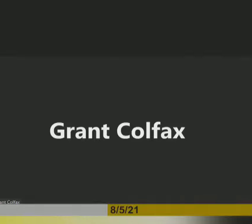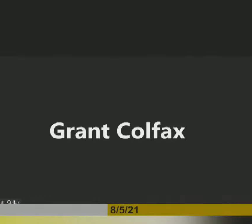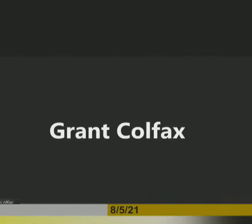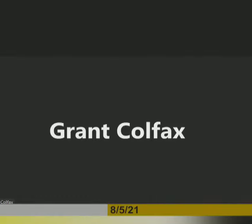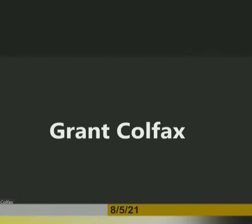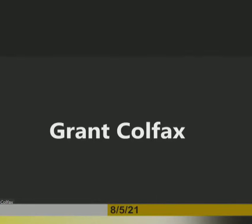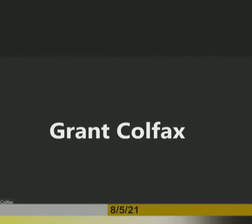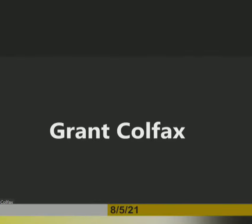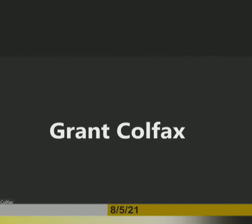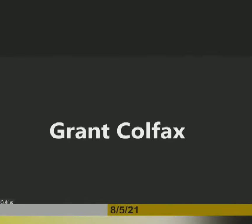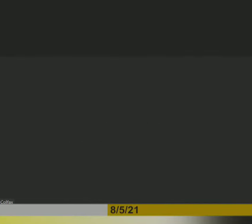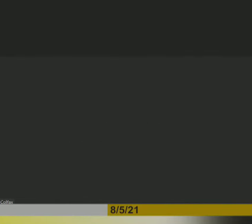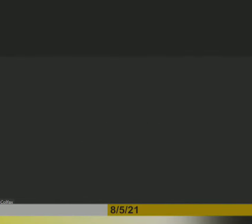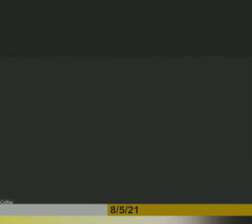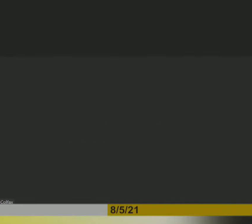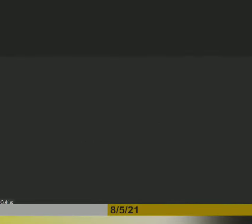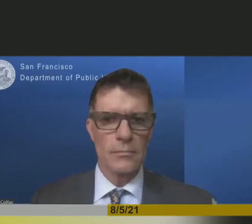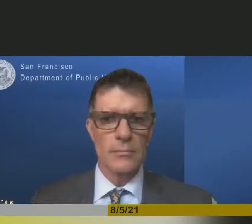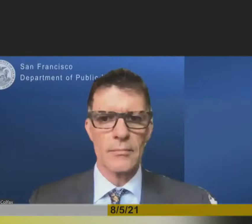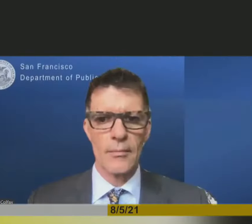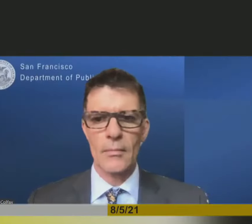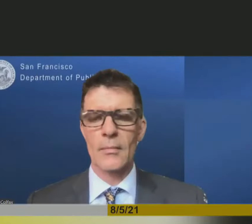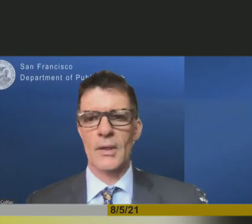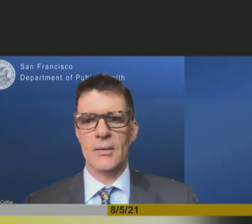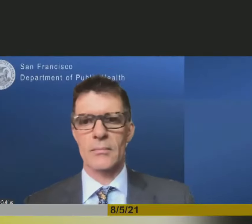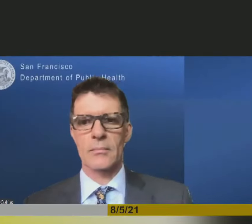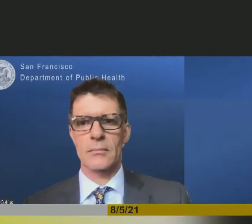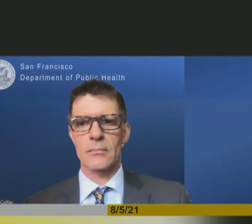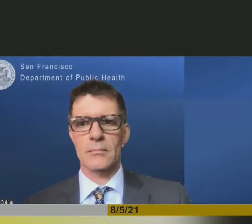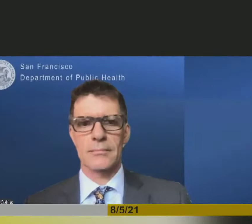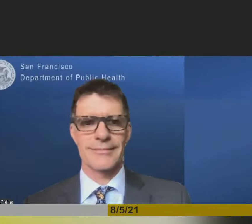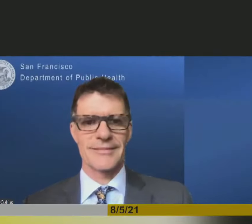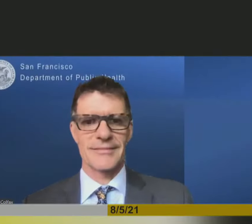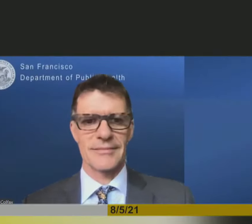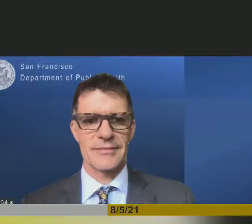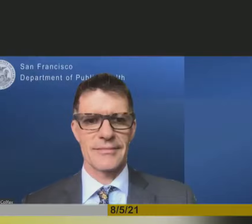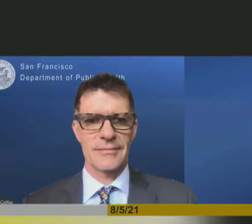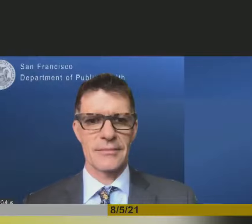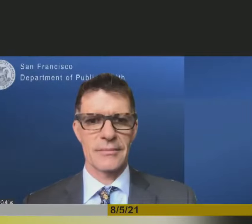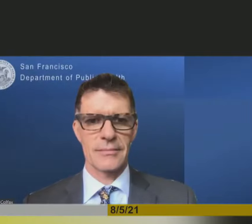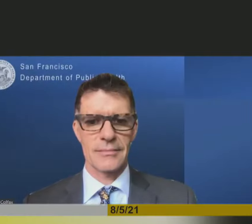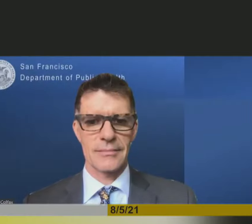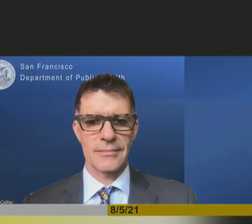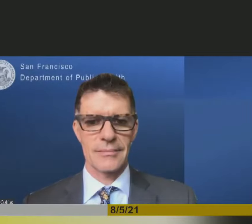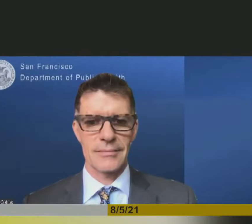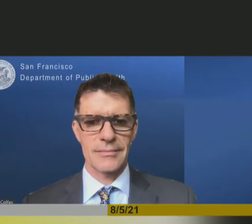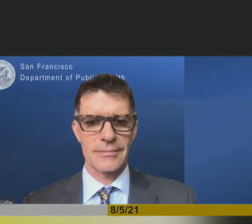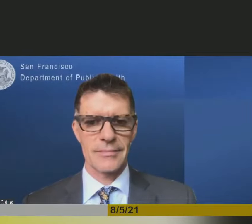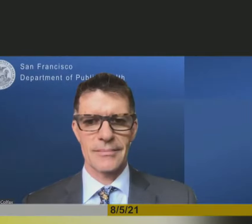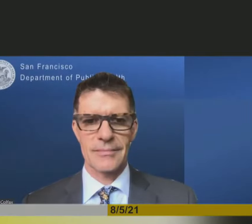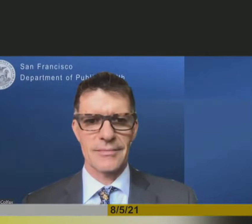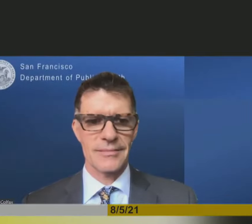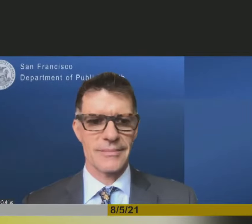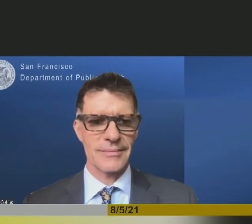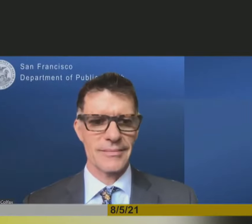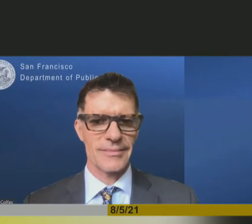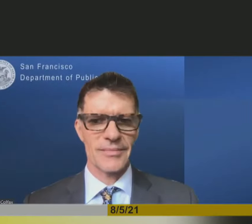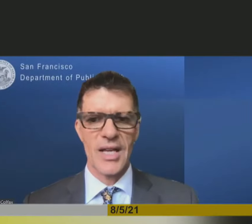begin his presentation with all of you, but we will reserve a bulk of the time for Q&A. So with that, Dr.